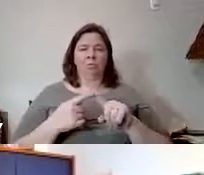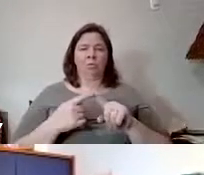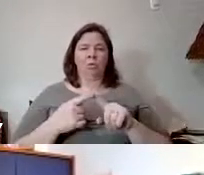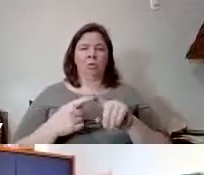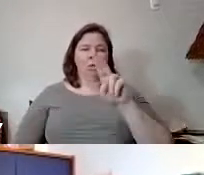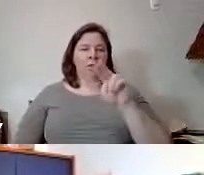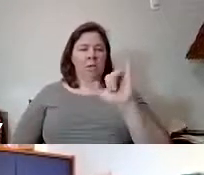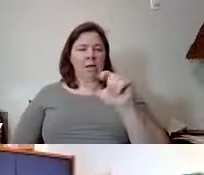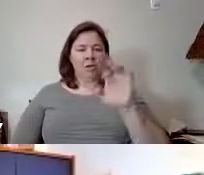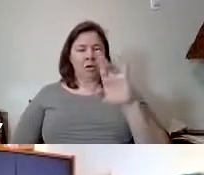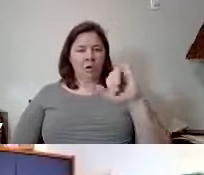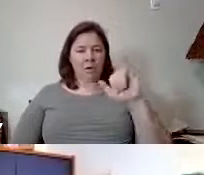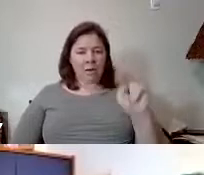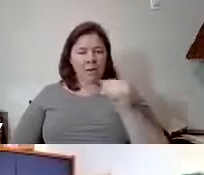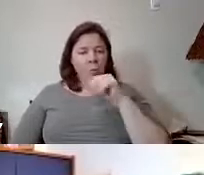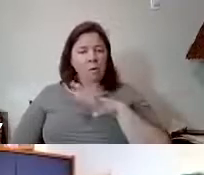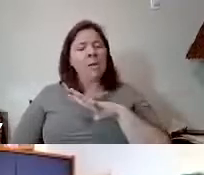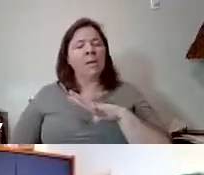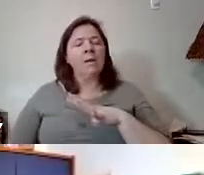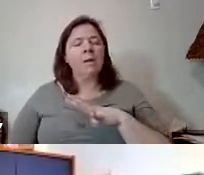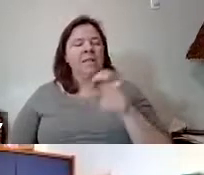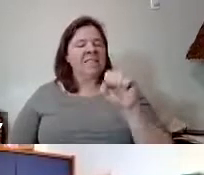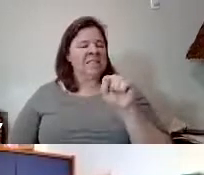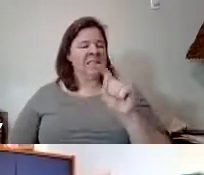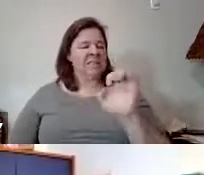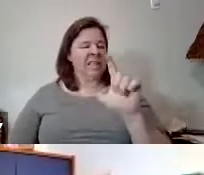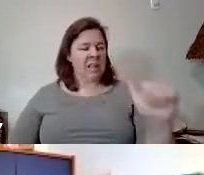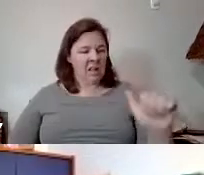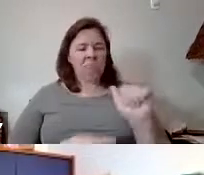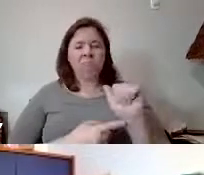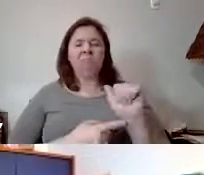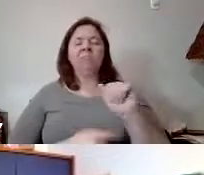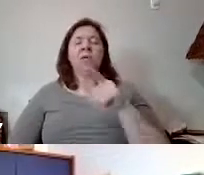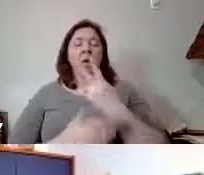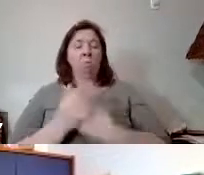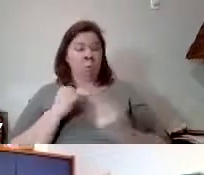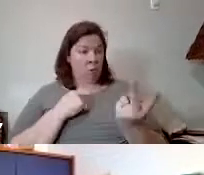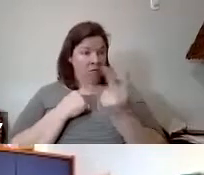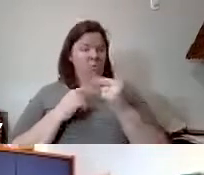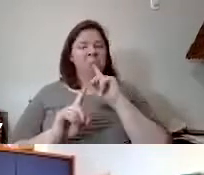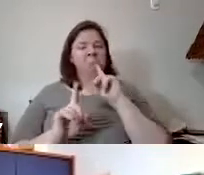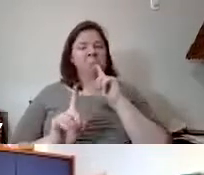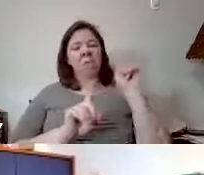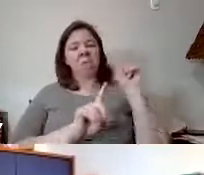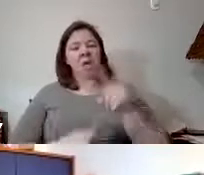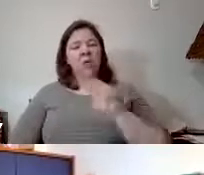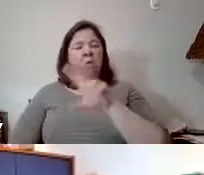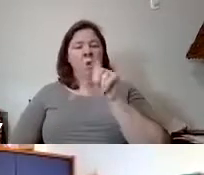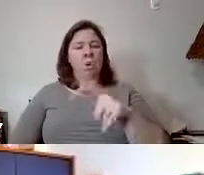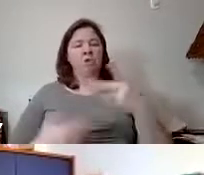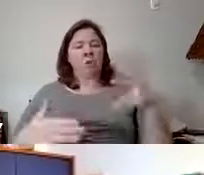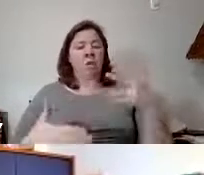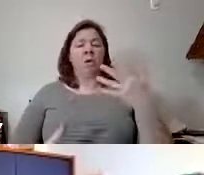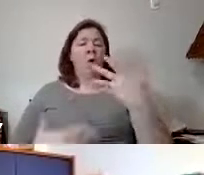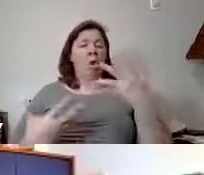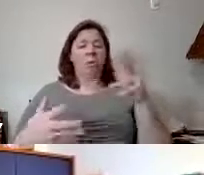Nigerian lady, and both of you, yourself, and I think the host gave